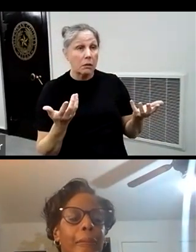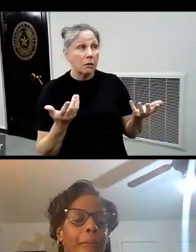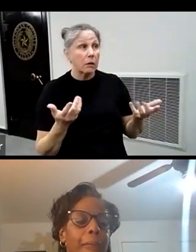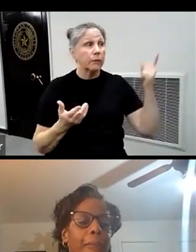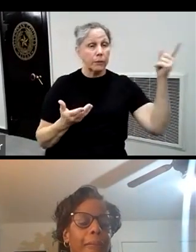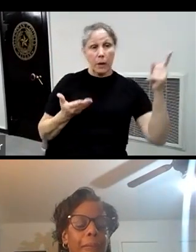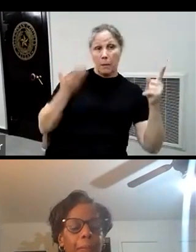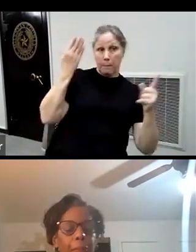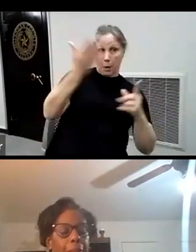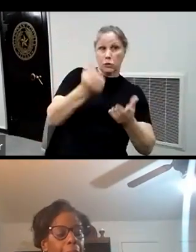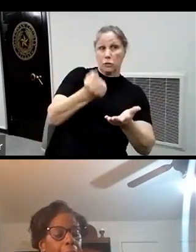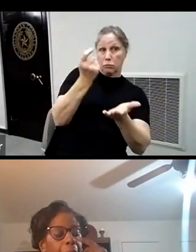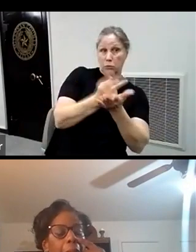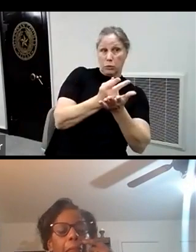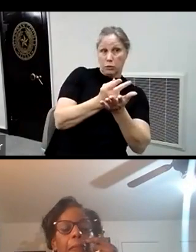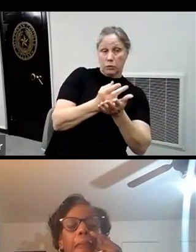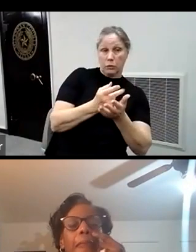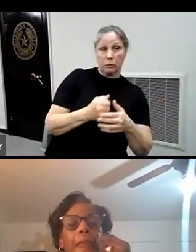Motion to approve.